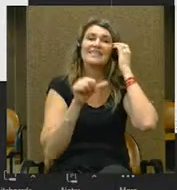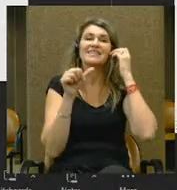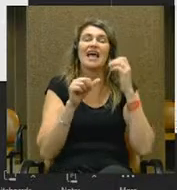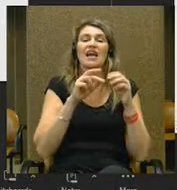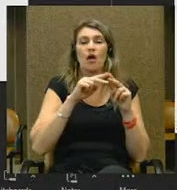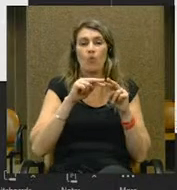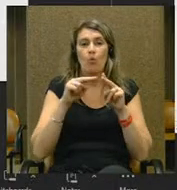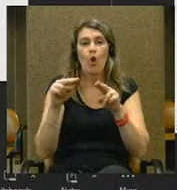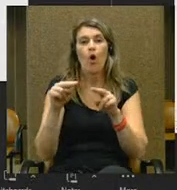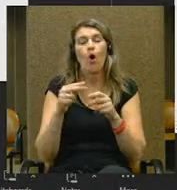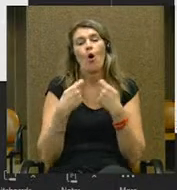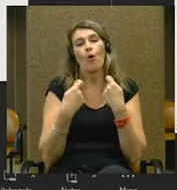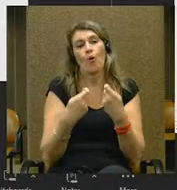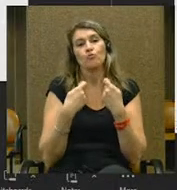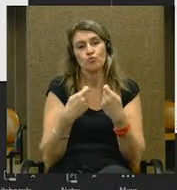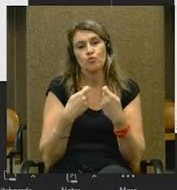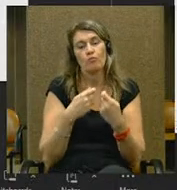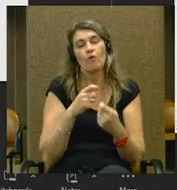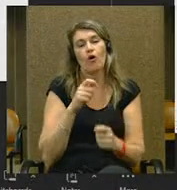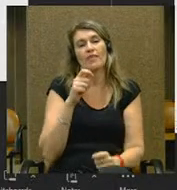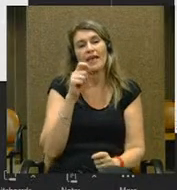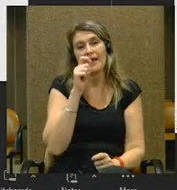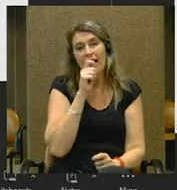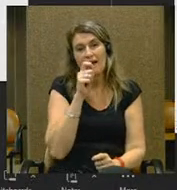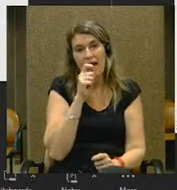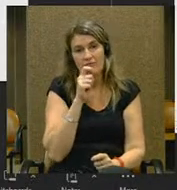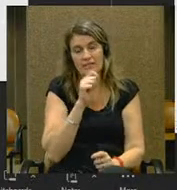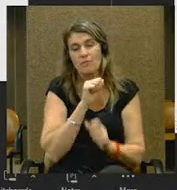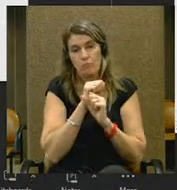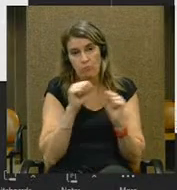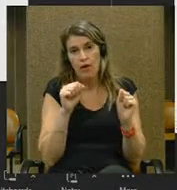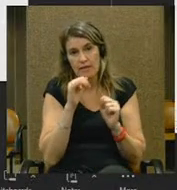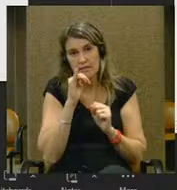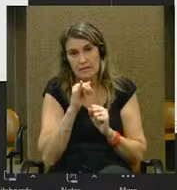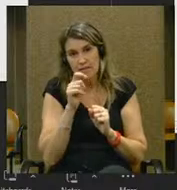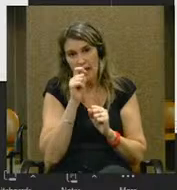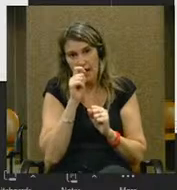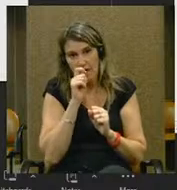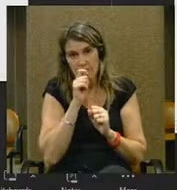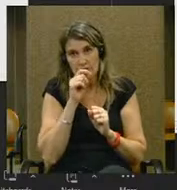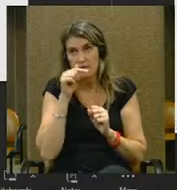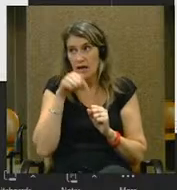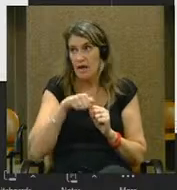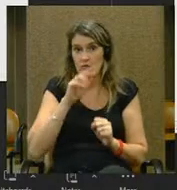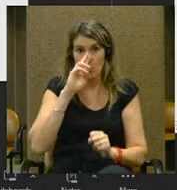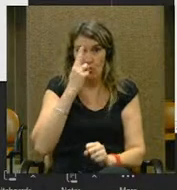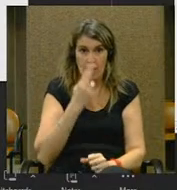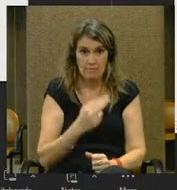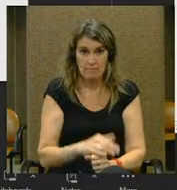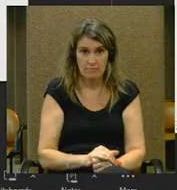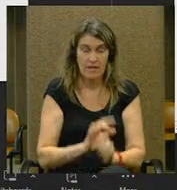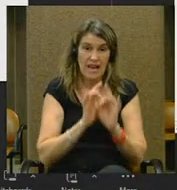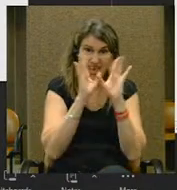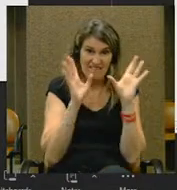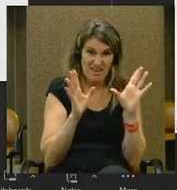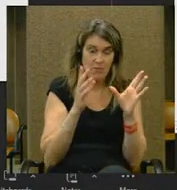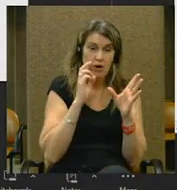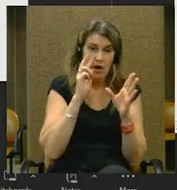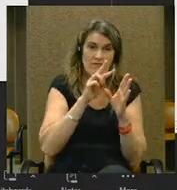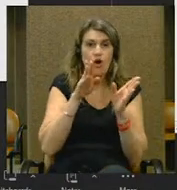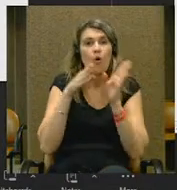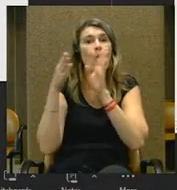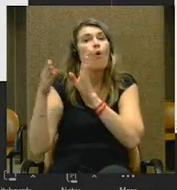think this is the first step in starting to move to deal with other drugs in a similar fashion.